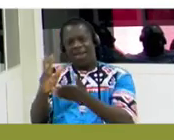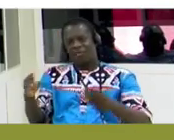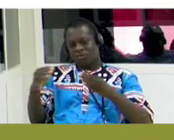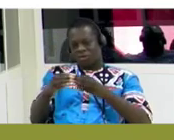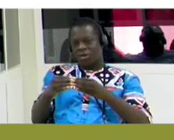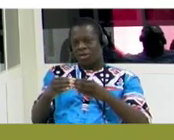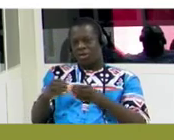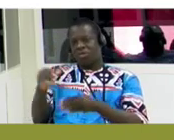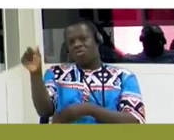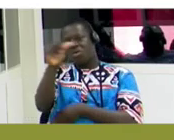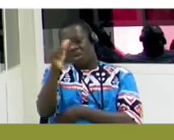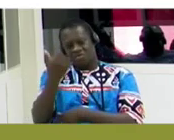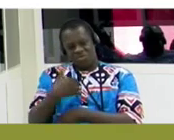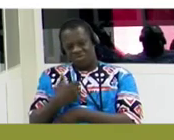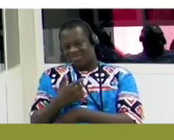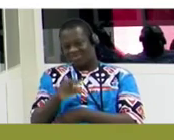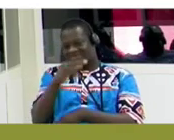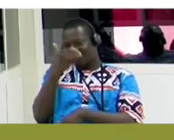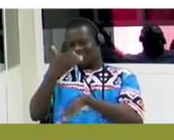others, they don't join.